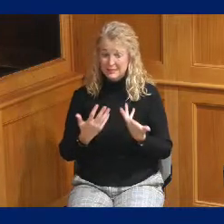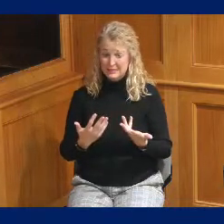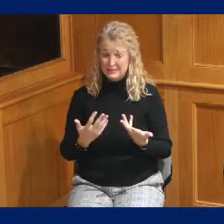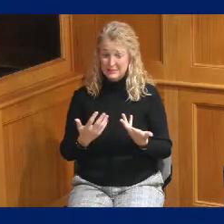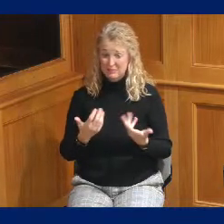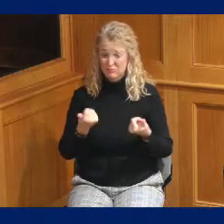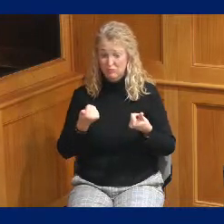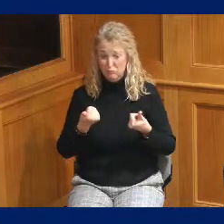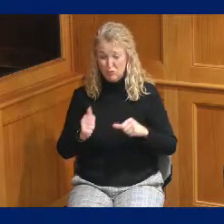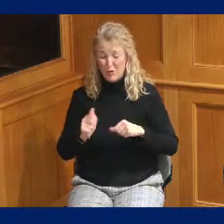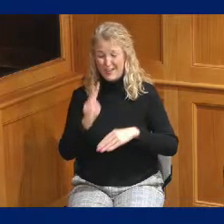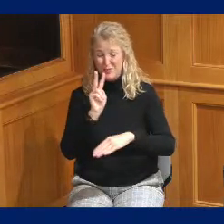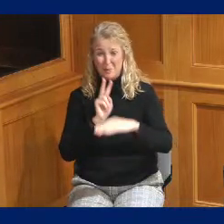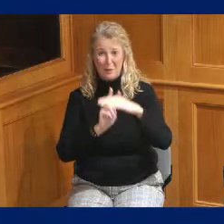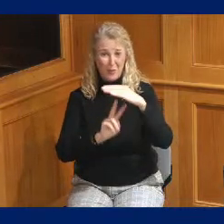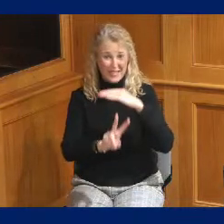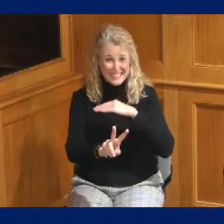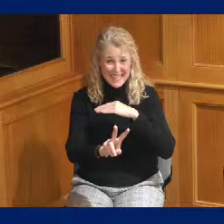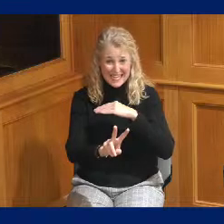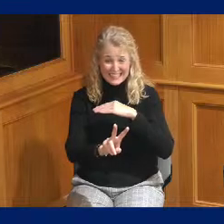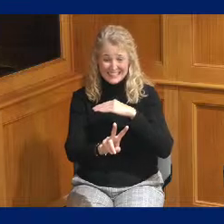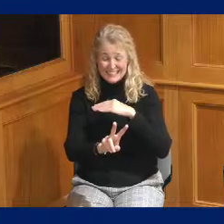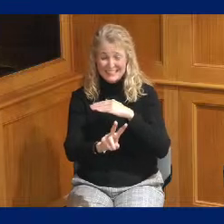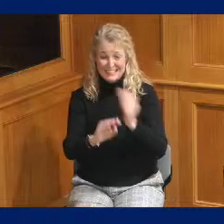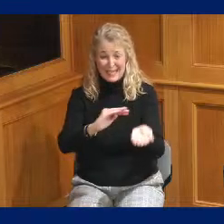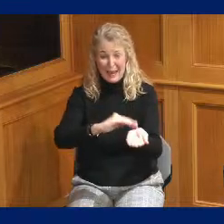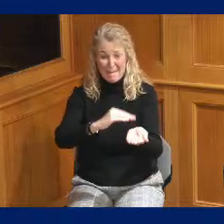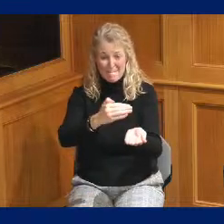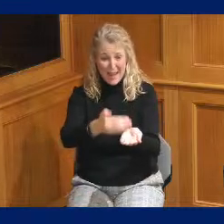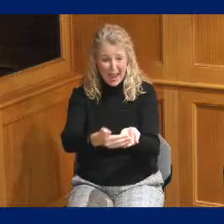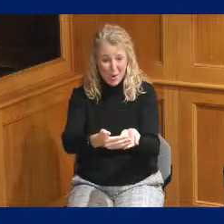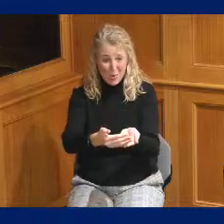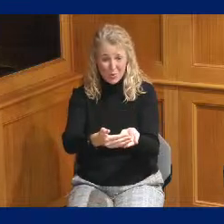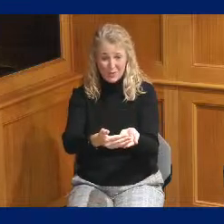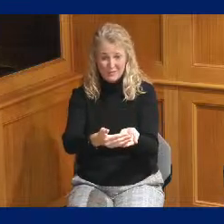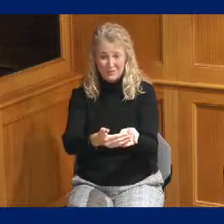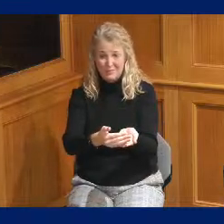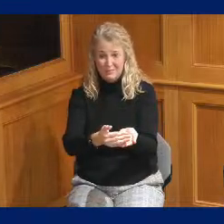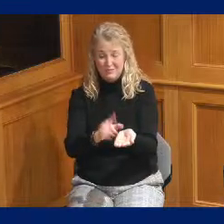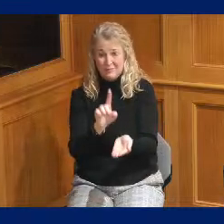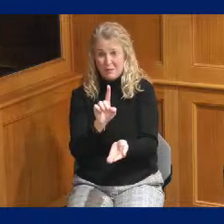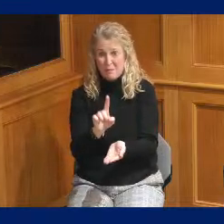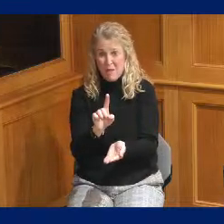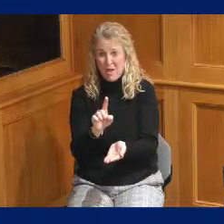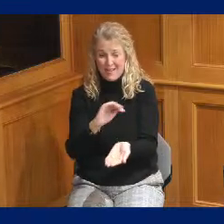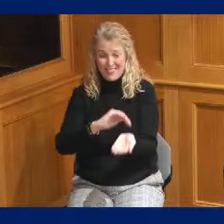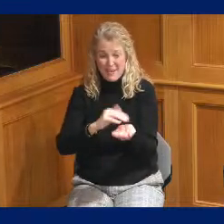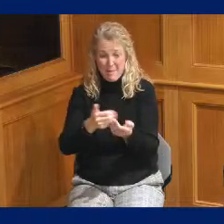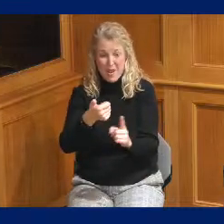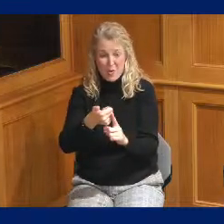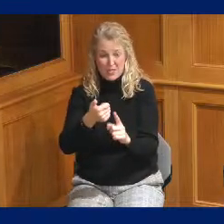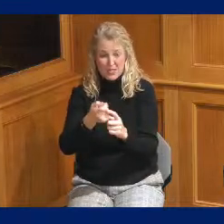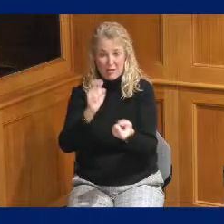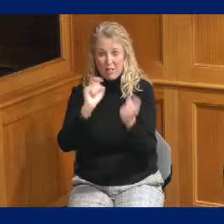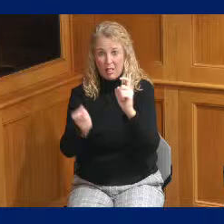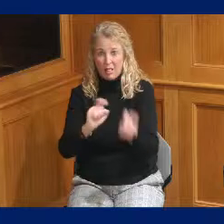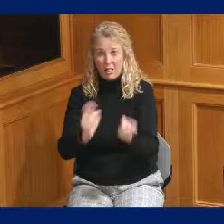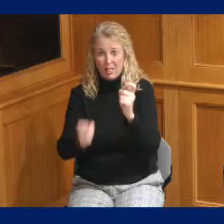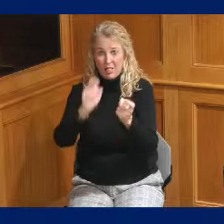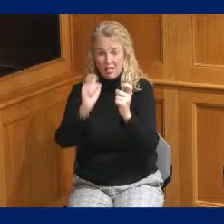was trying to project a revenue or how much of that interest earning revenue do we think we can count